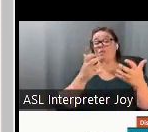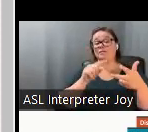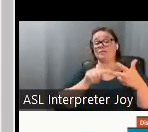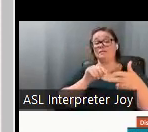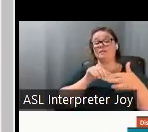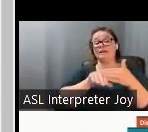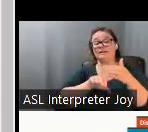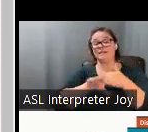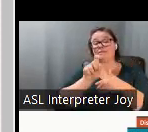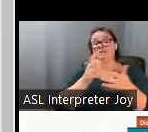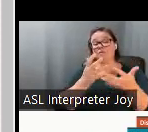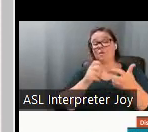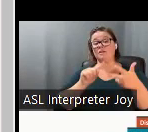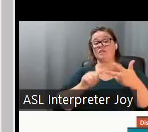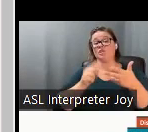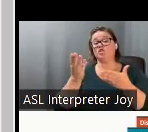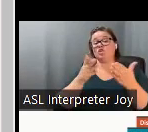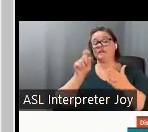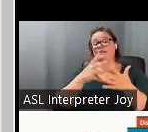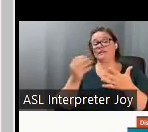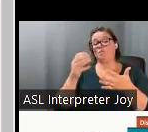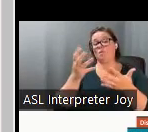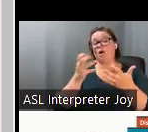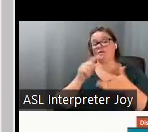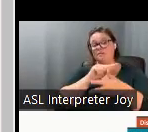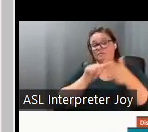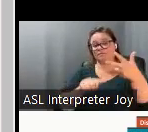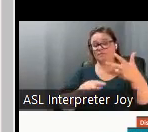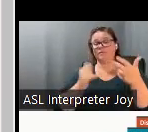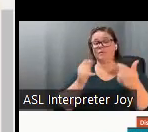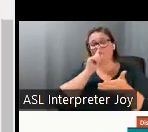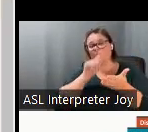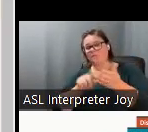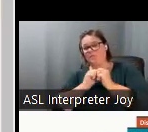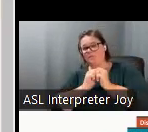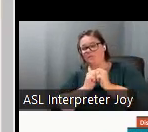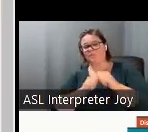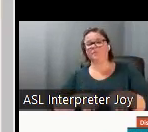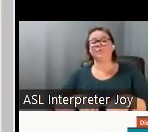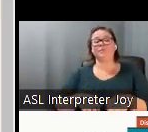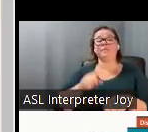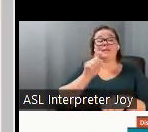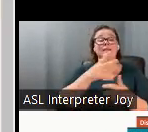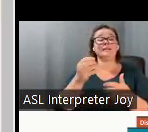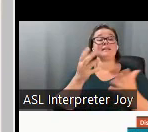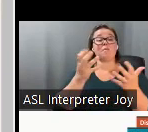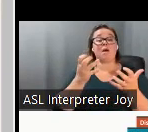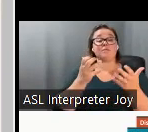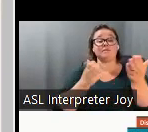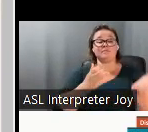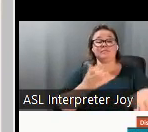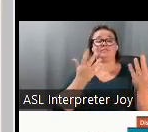and service needs and wants. So let's explore this a little bit. Needs and wants. This one has been